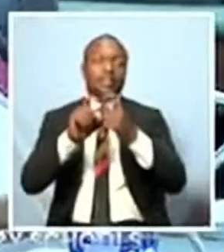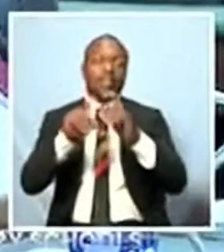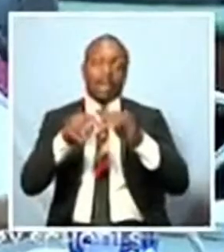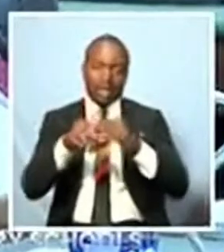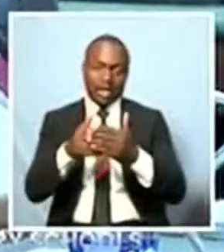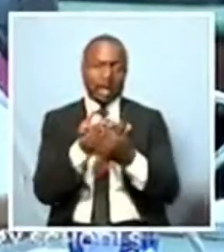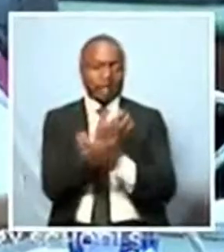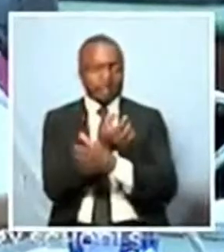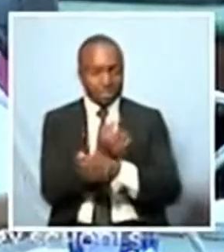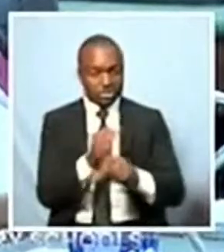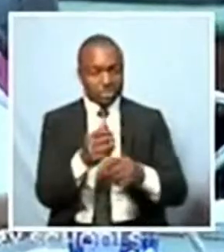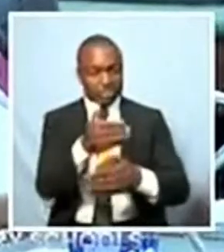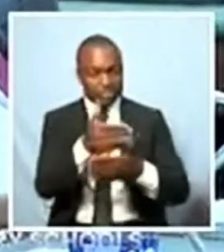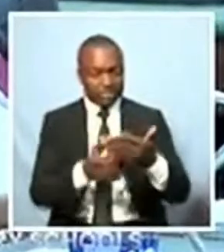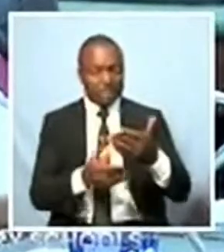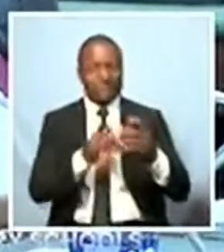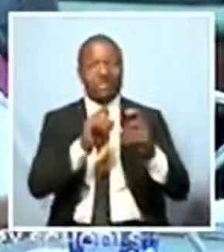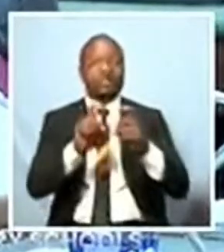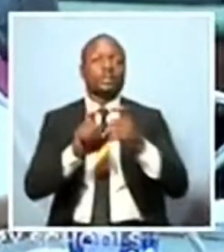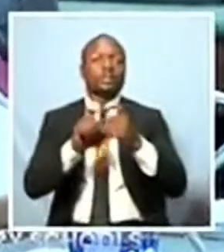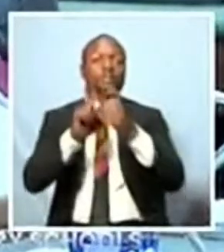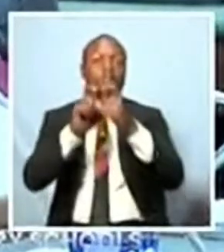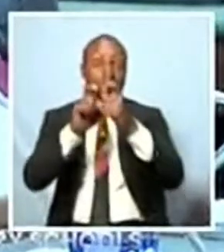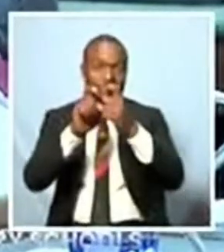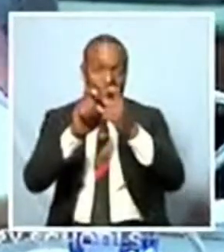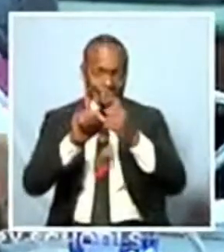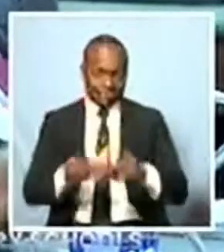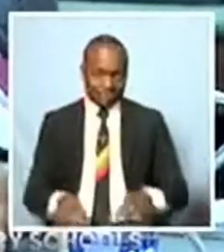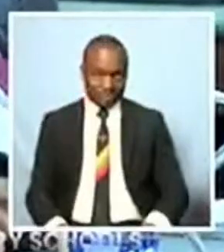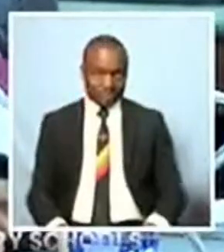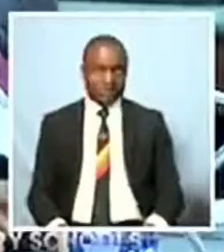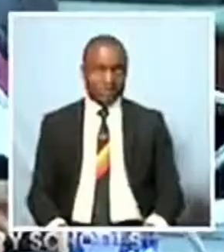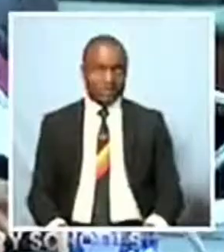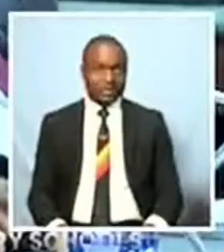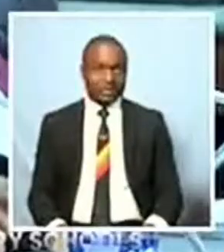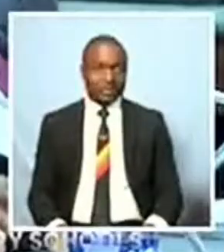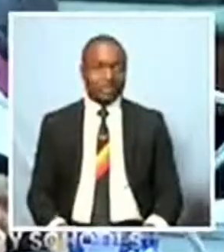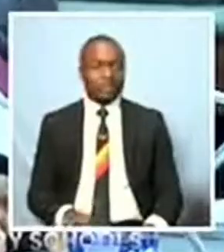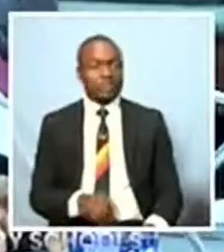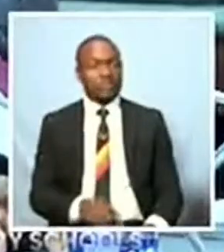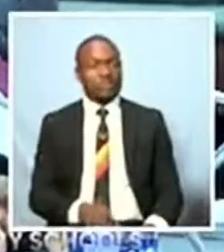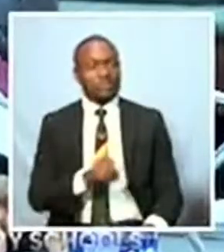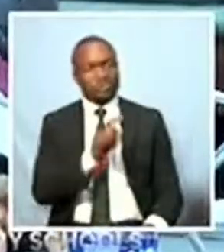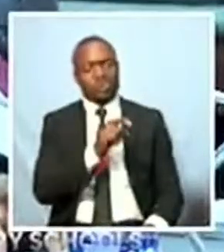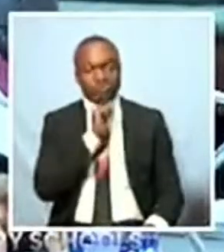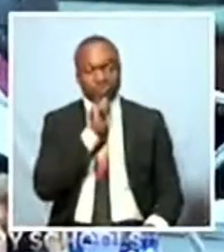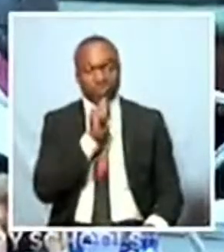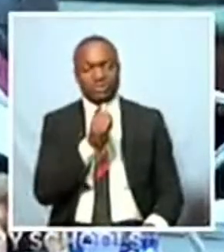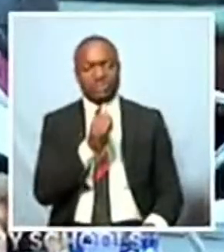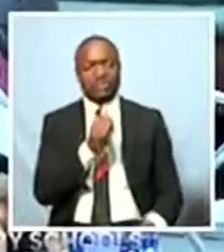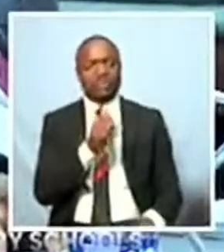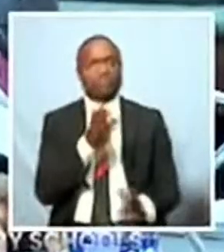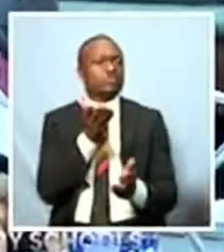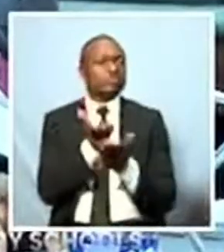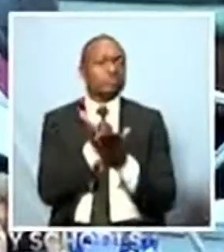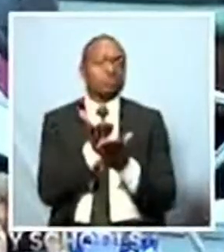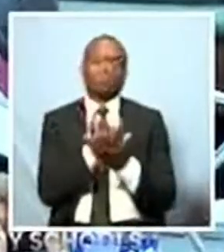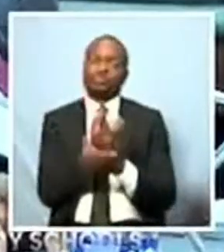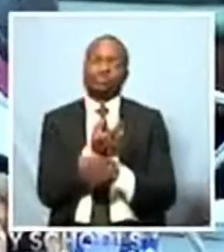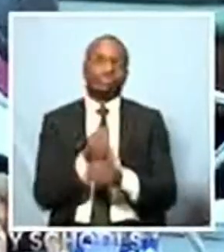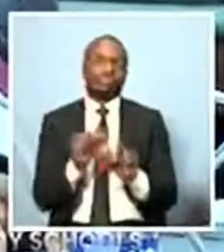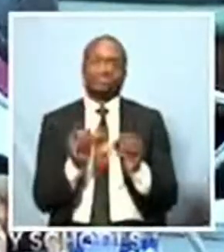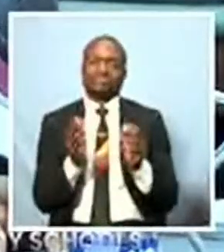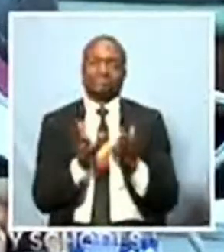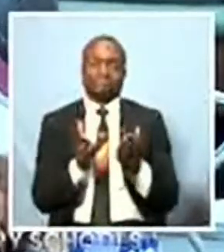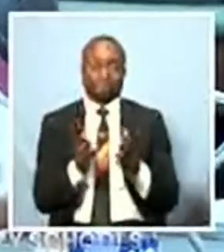address these challenges in the absence of recommended solutions? And